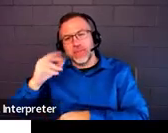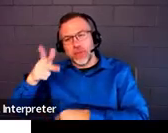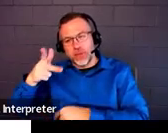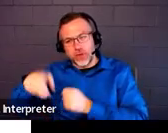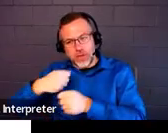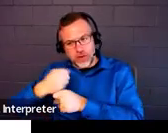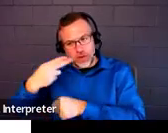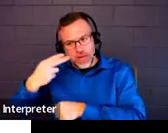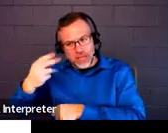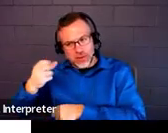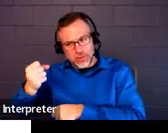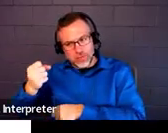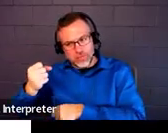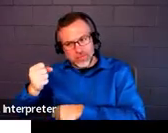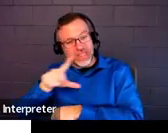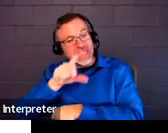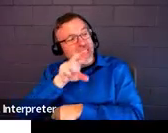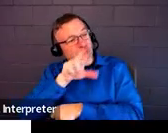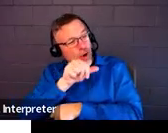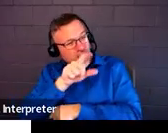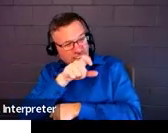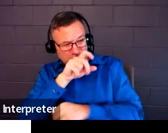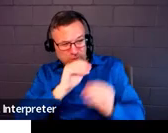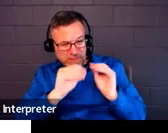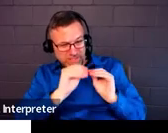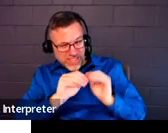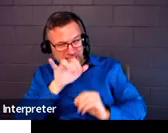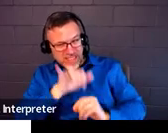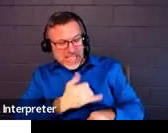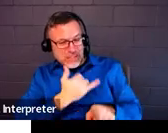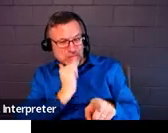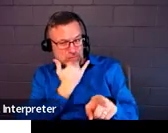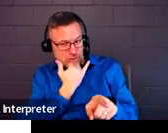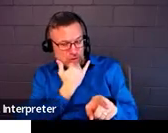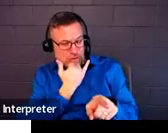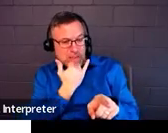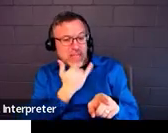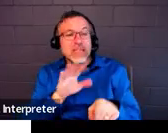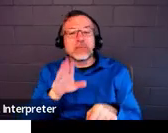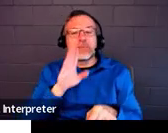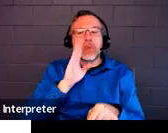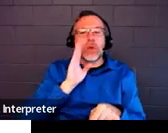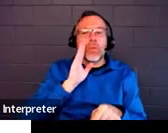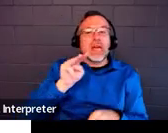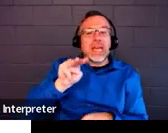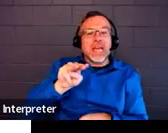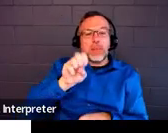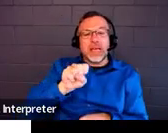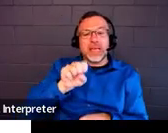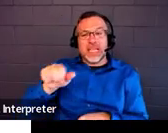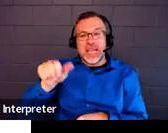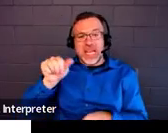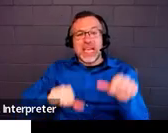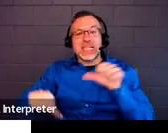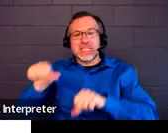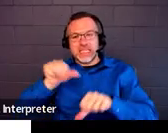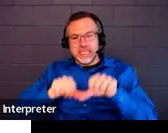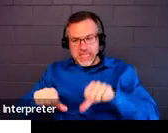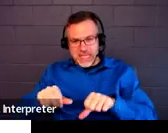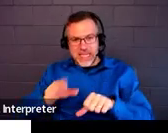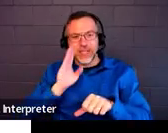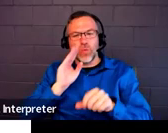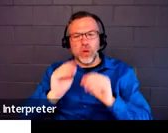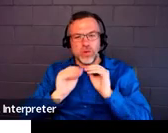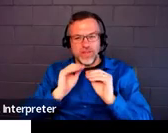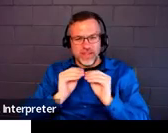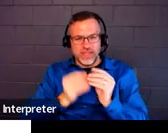correction, Leora, Yes, we do. because that is an error. So everyone, we're going to do the MSAA science row again. So this